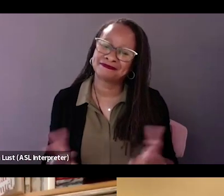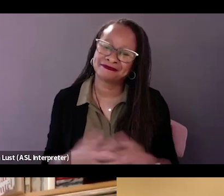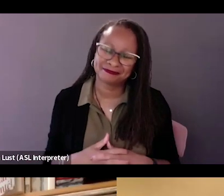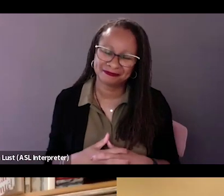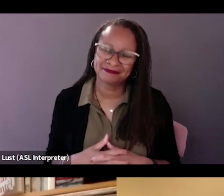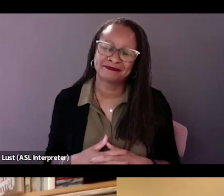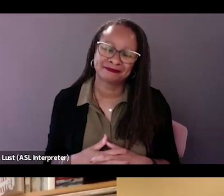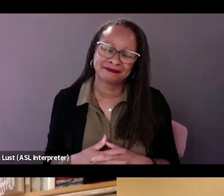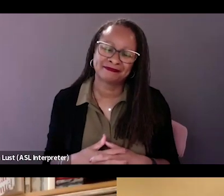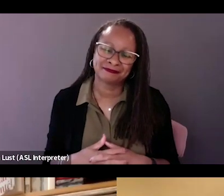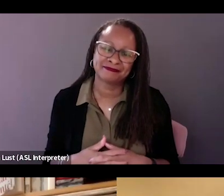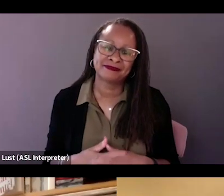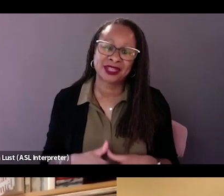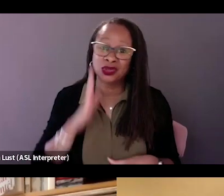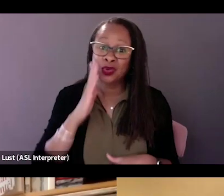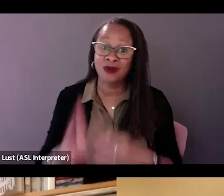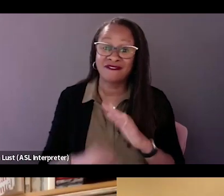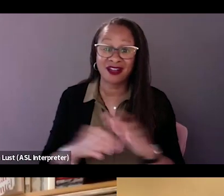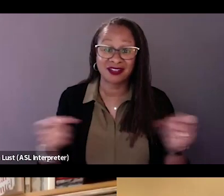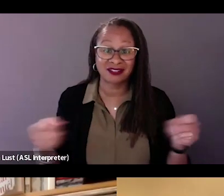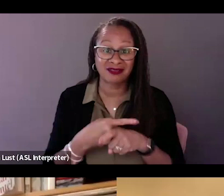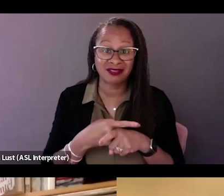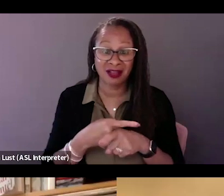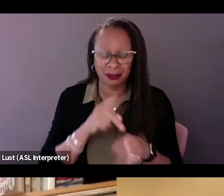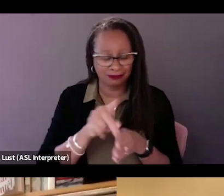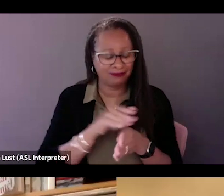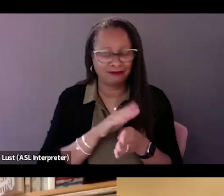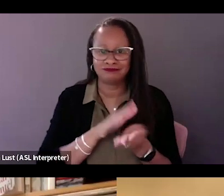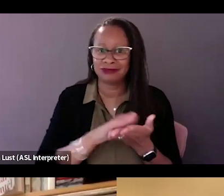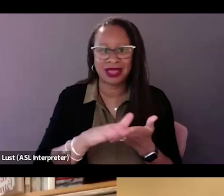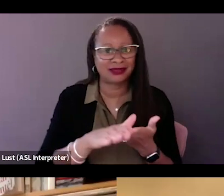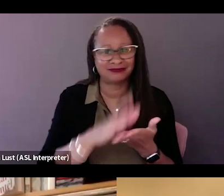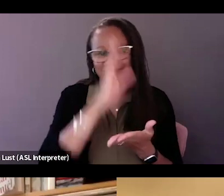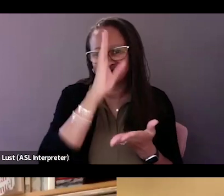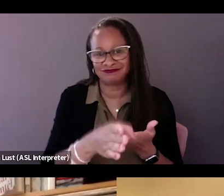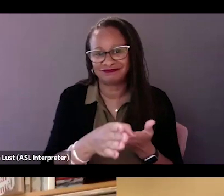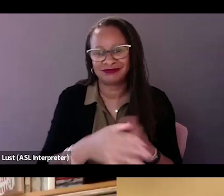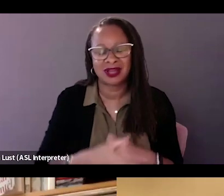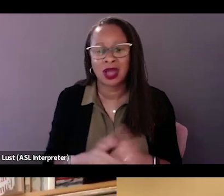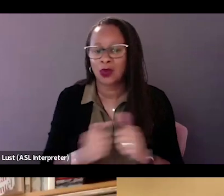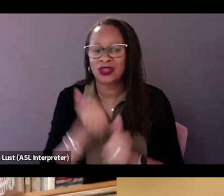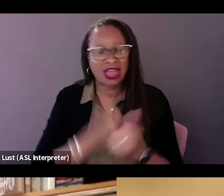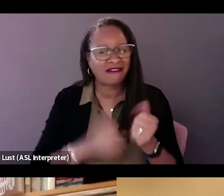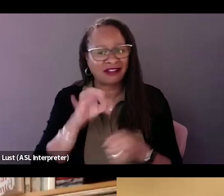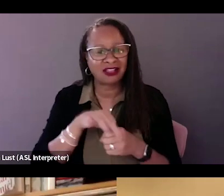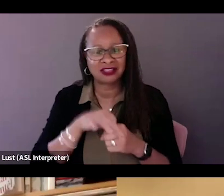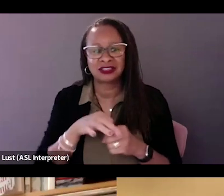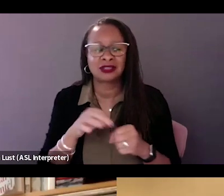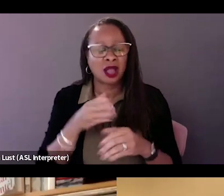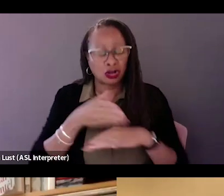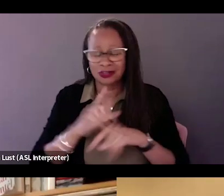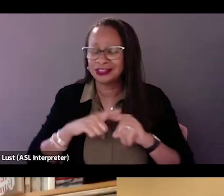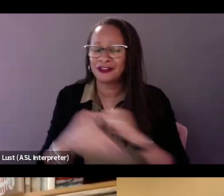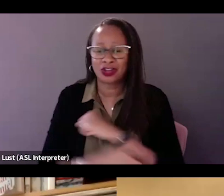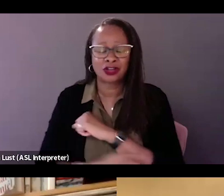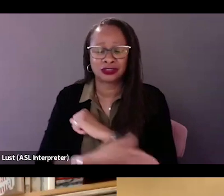you find this conflict playing out with every elections, with every election across different countries, wherein